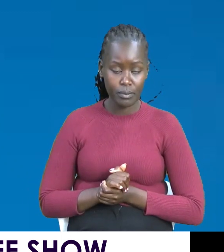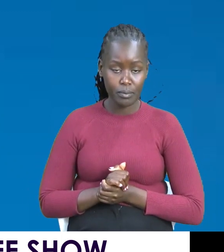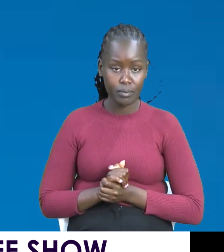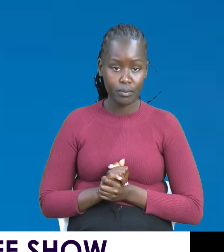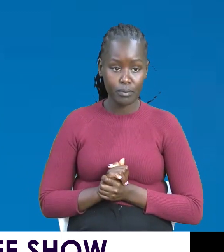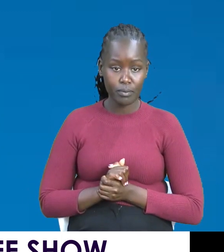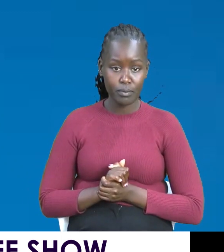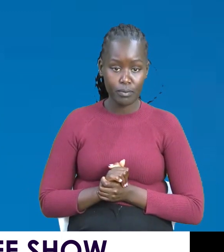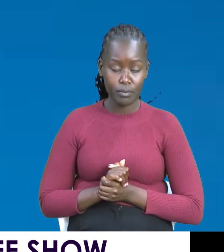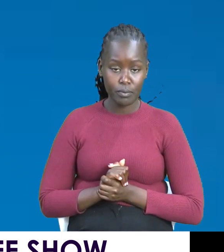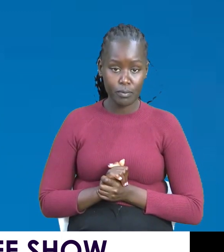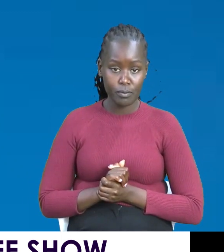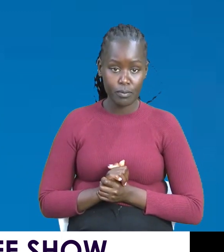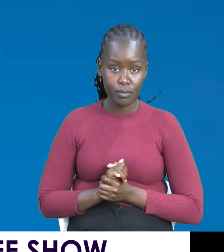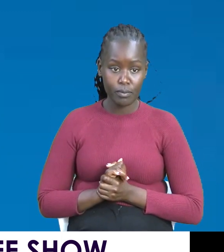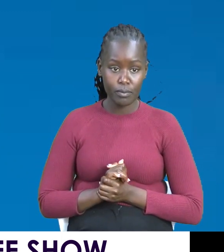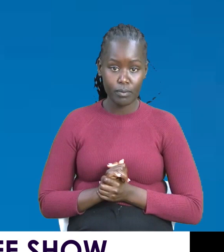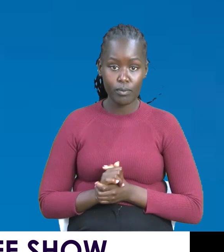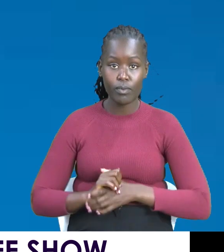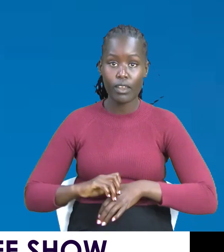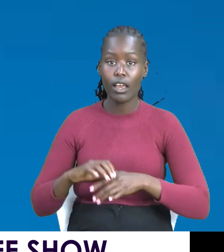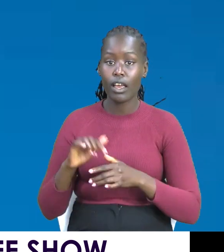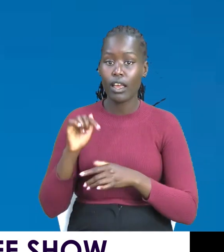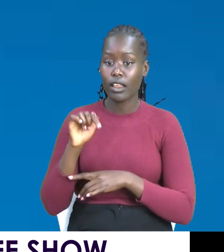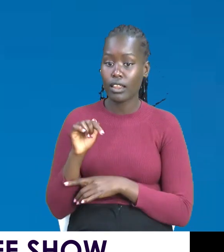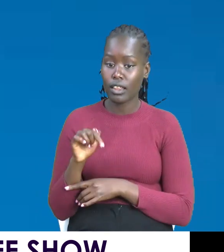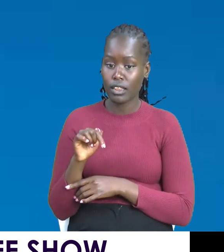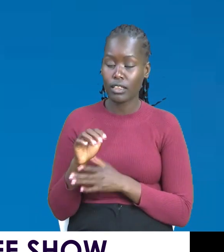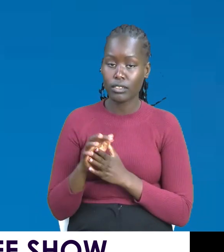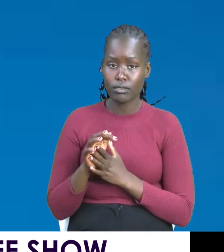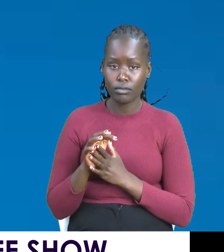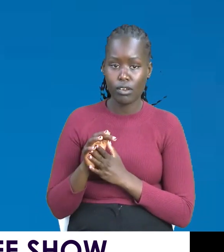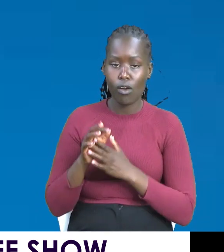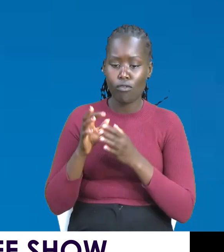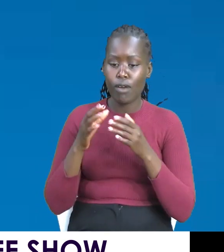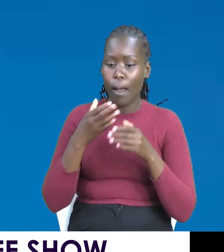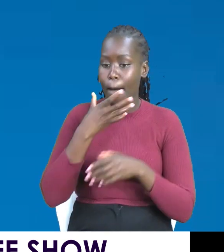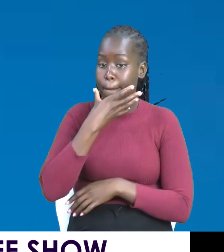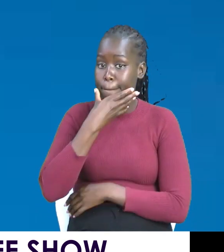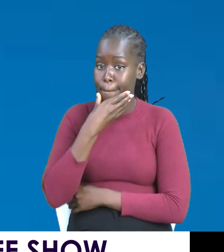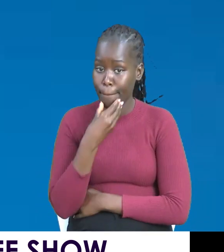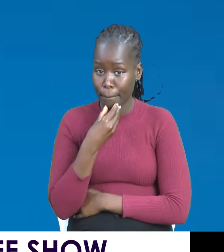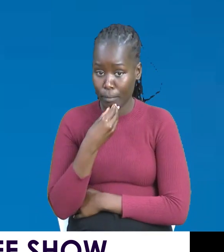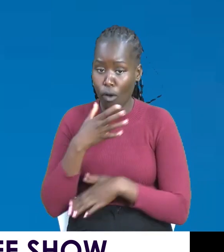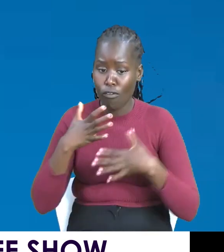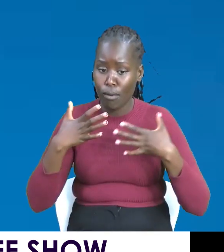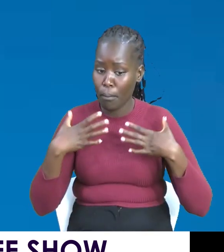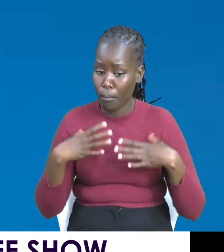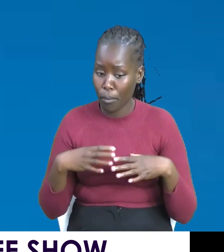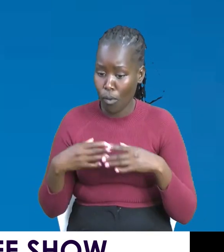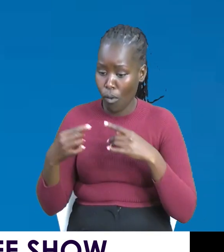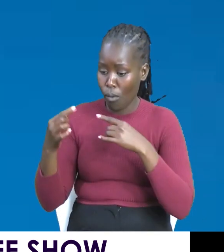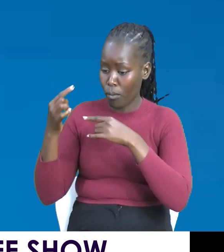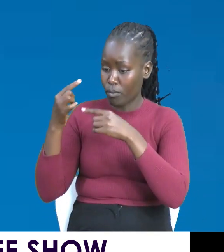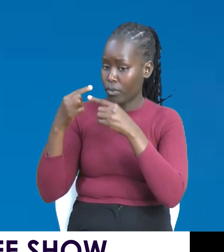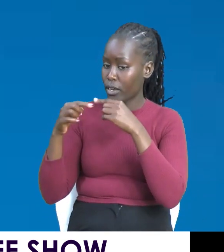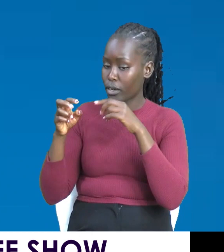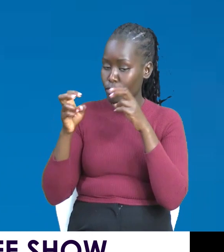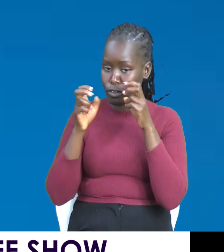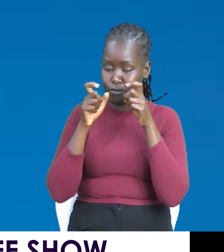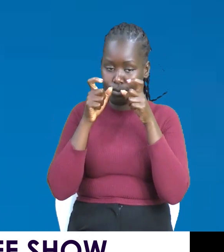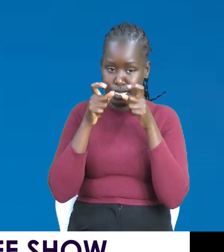By the way, it was not in that fall of mankind. It was not in the coming of the